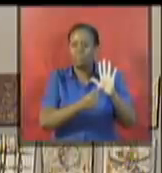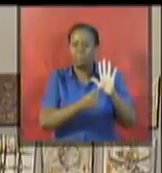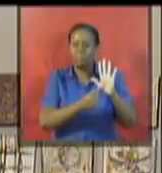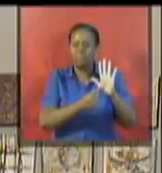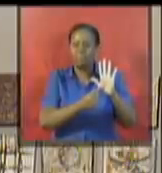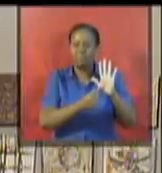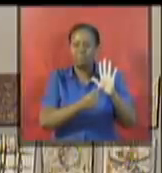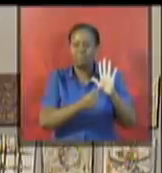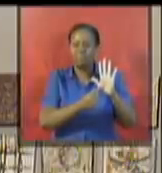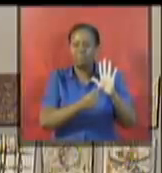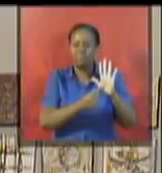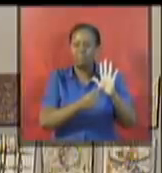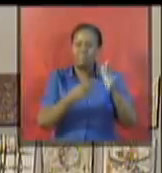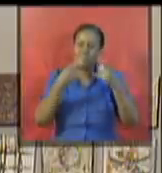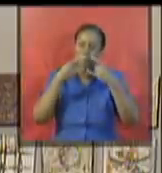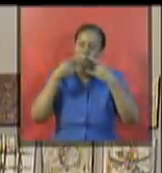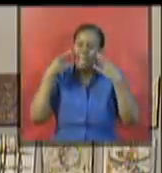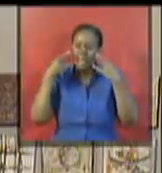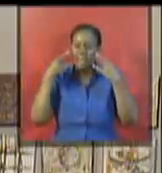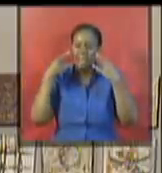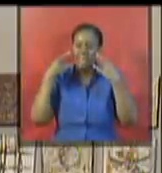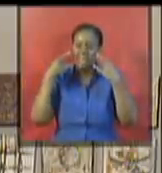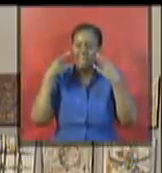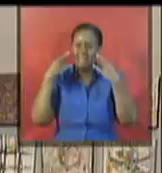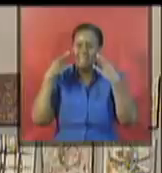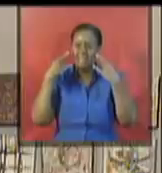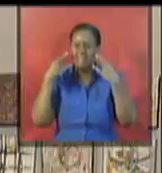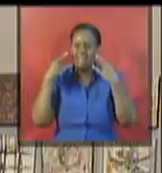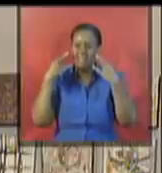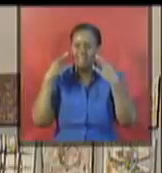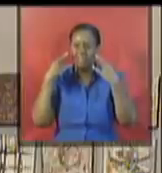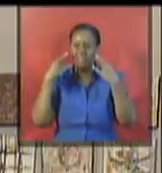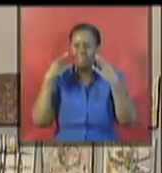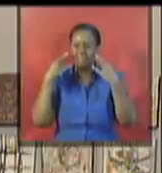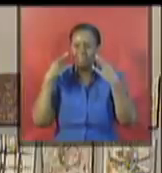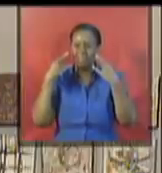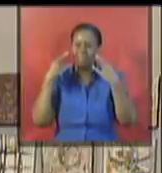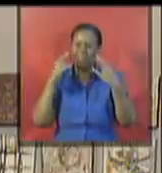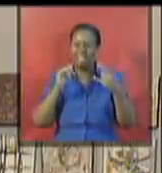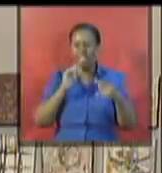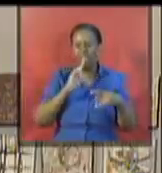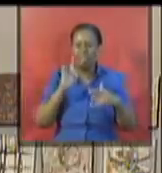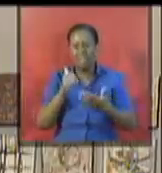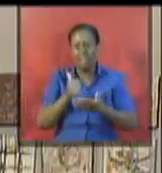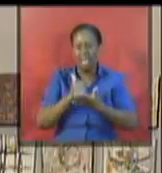level when you wear a mask or not. I know of several, and I'm certain there are